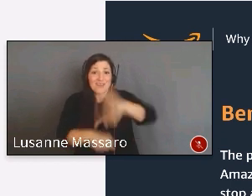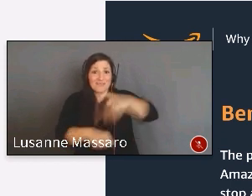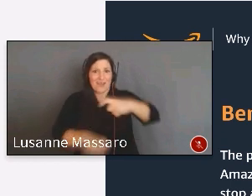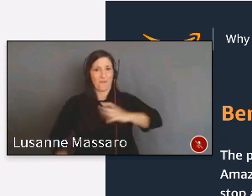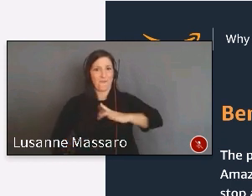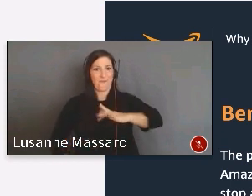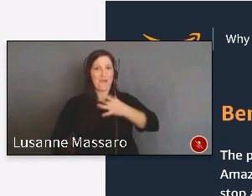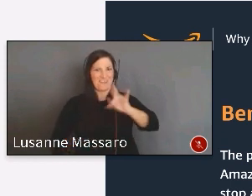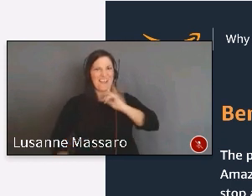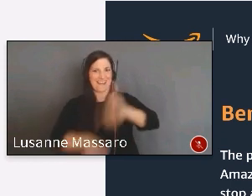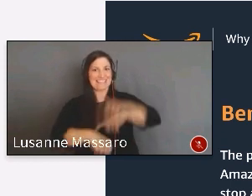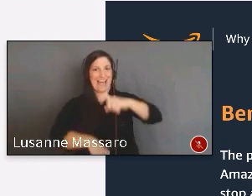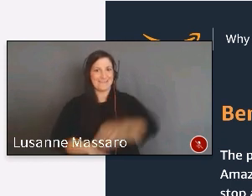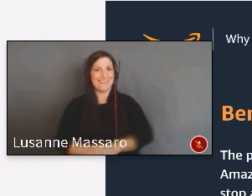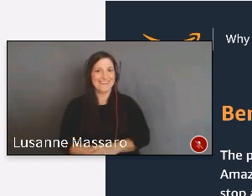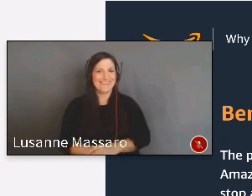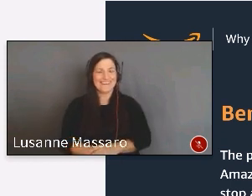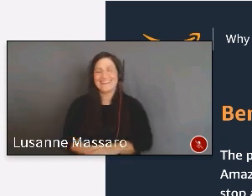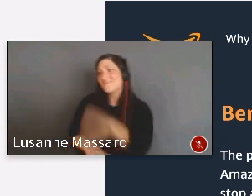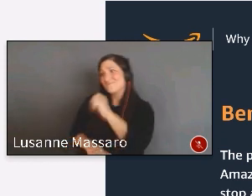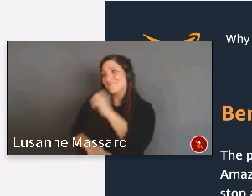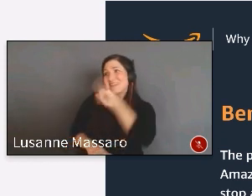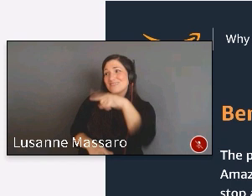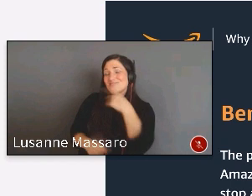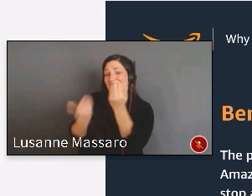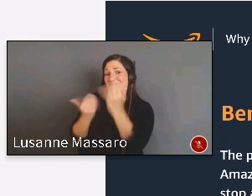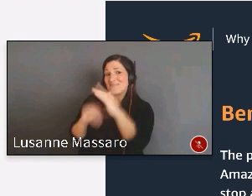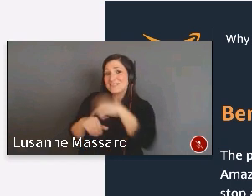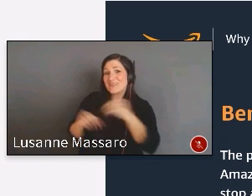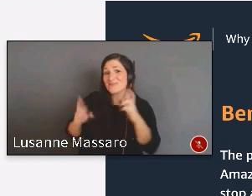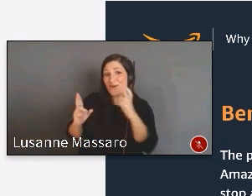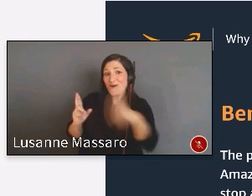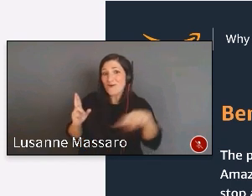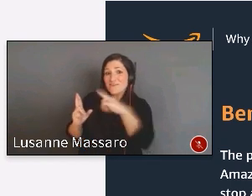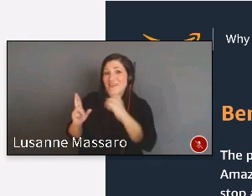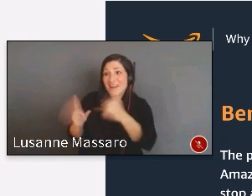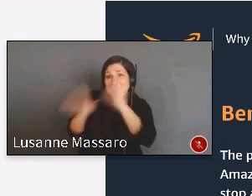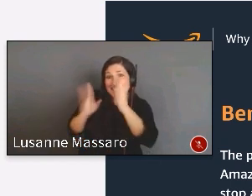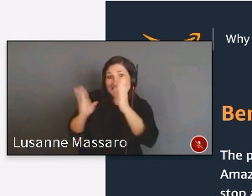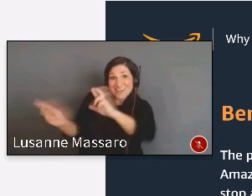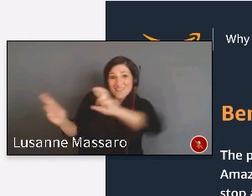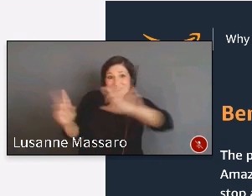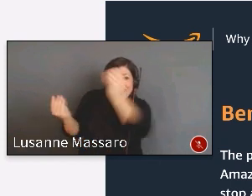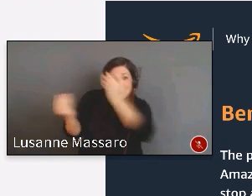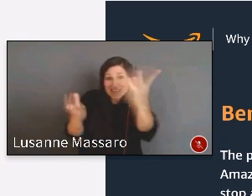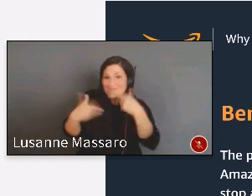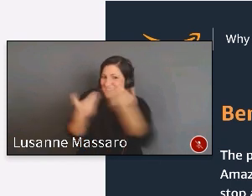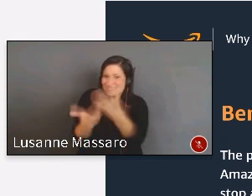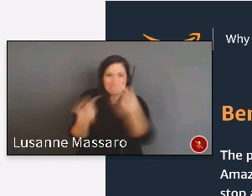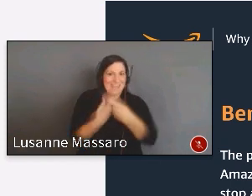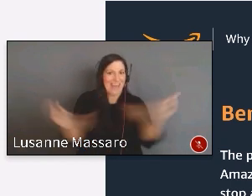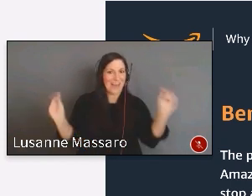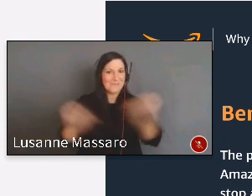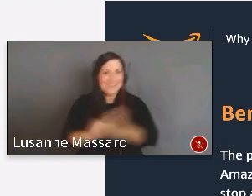here at Amazon. Attendance Yeah, is and it's important. only for a limited time. So, hope you guys and gals are listening. Are you ready to tell them? Let's tell them.